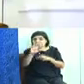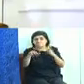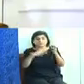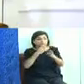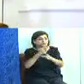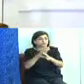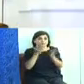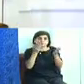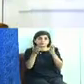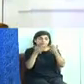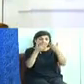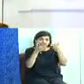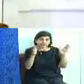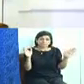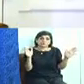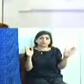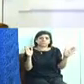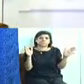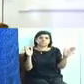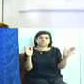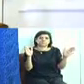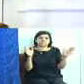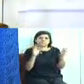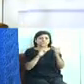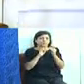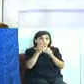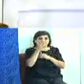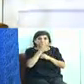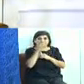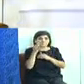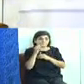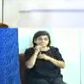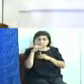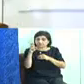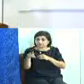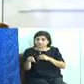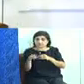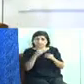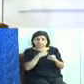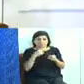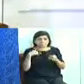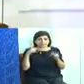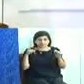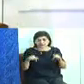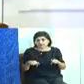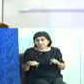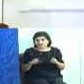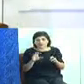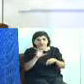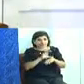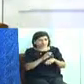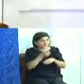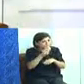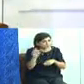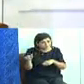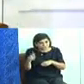we serve in open communion. And that means you do not have to be a member of this church or any other